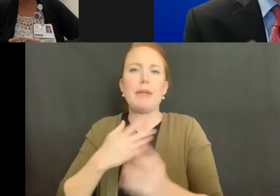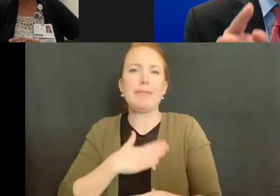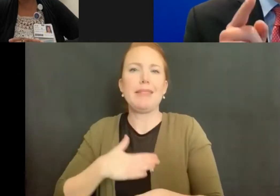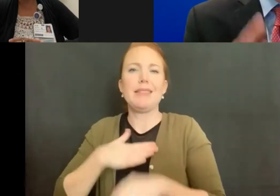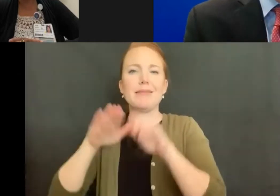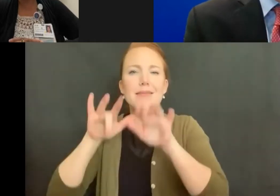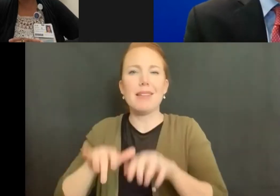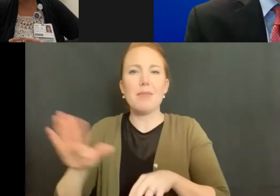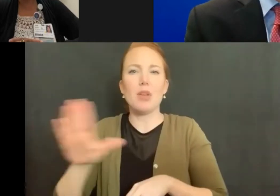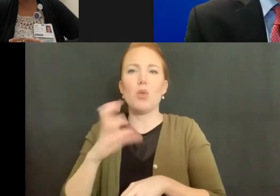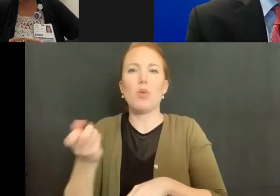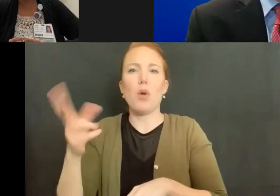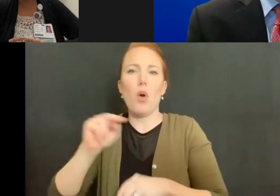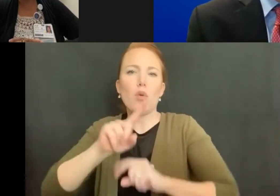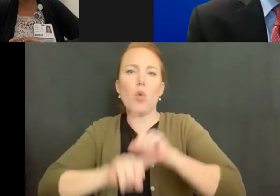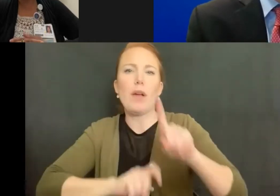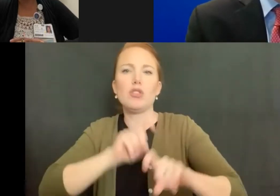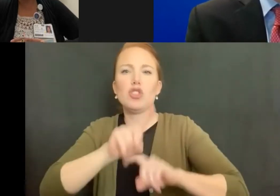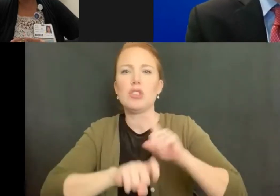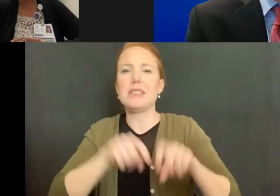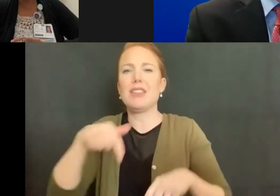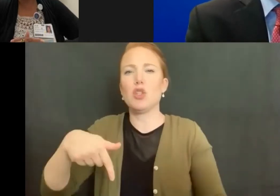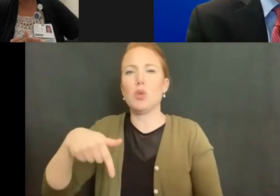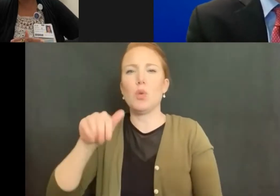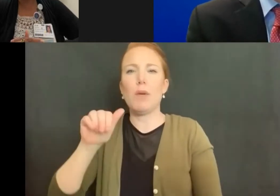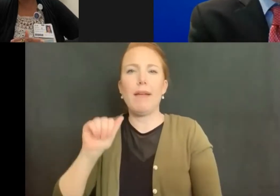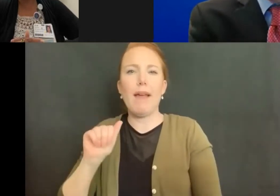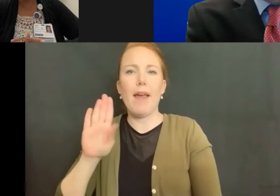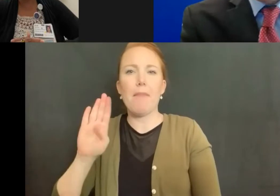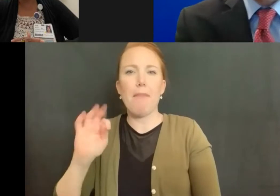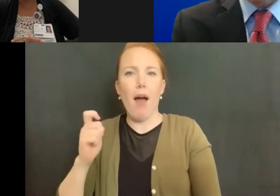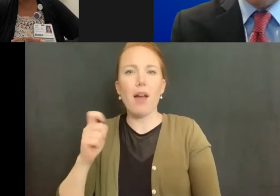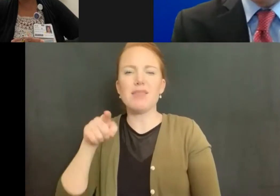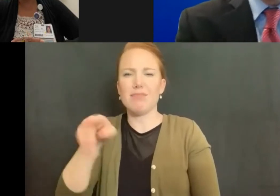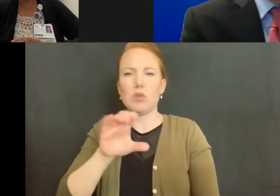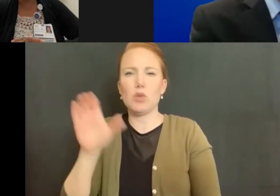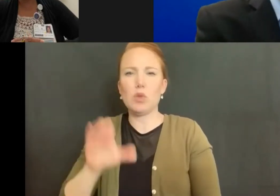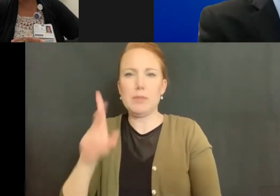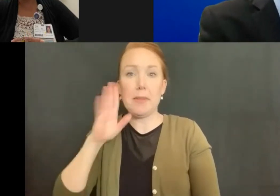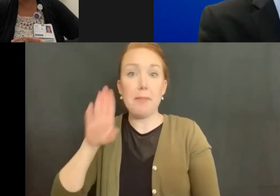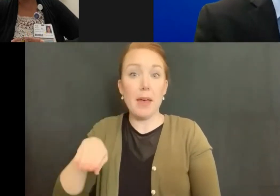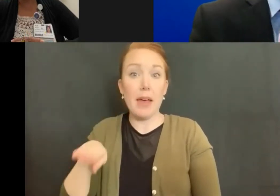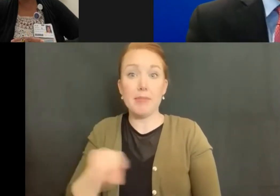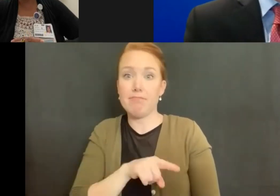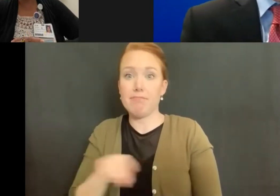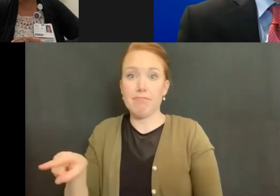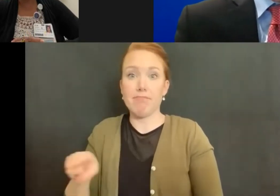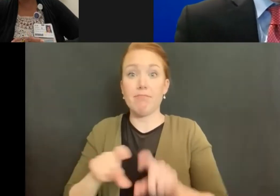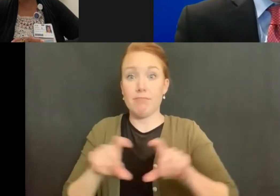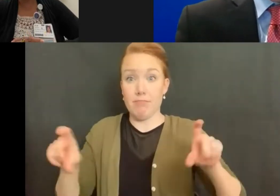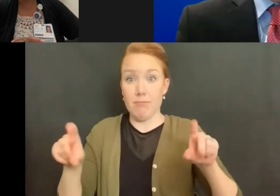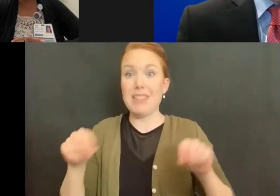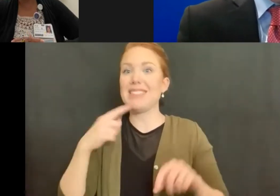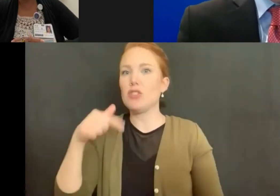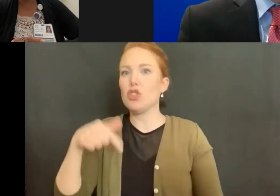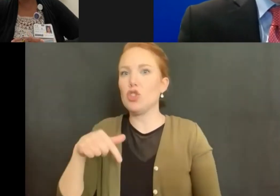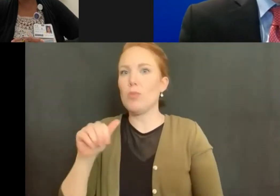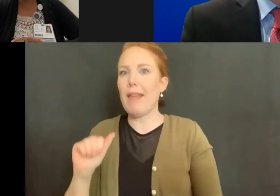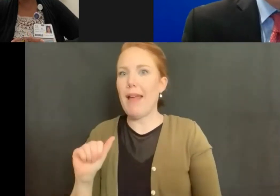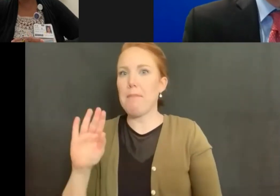questions in the Q&A area in Zoom. Go to the bottom of the bottom row. It says